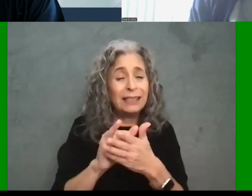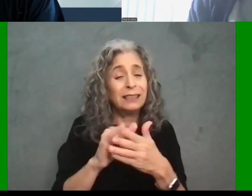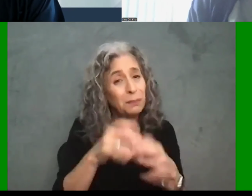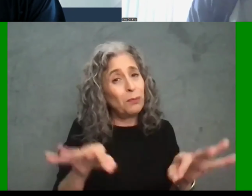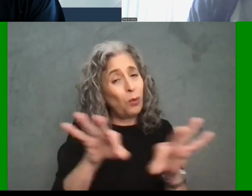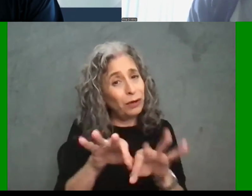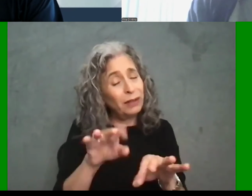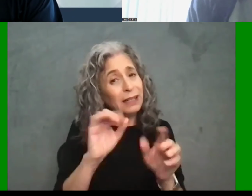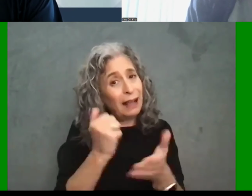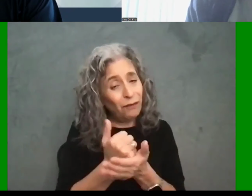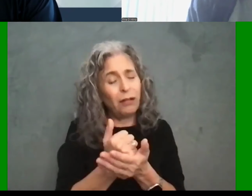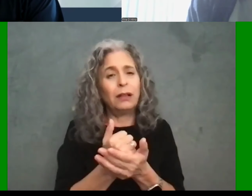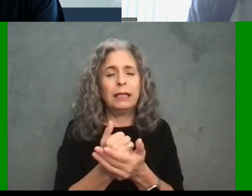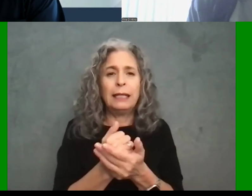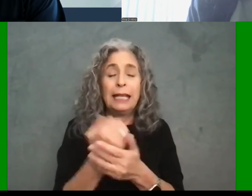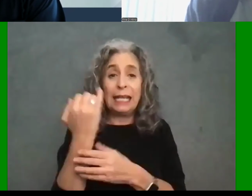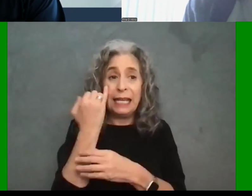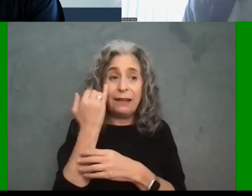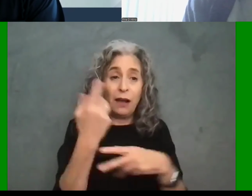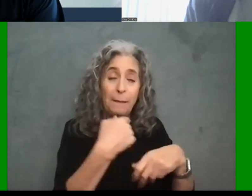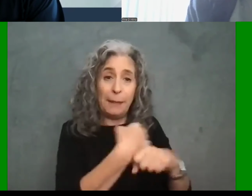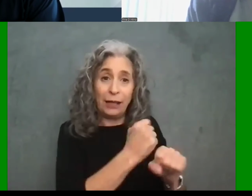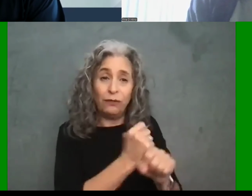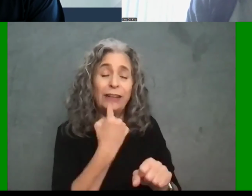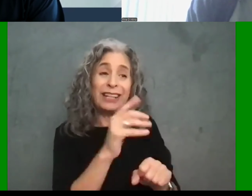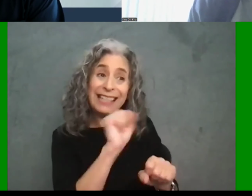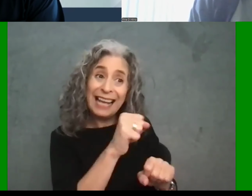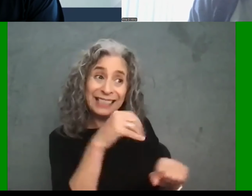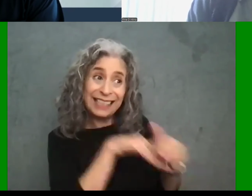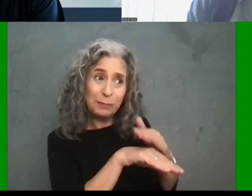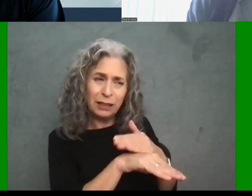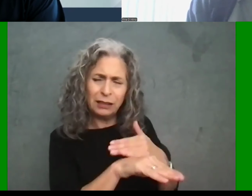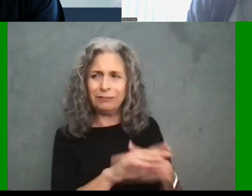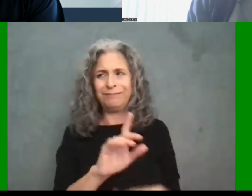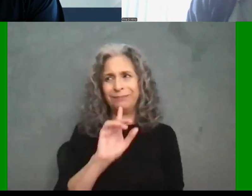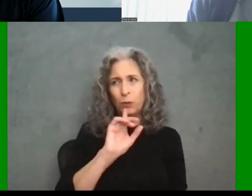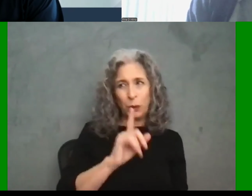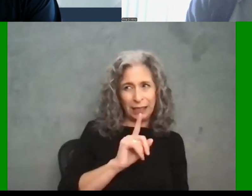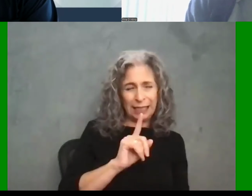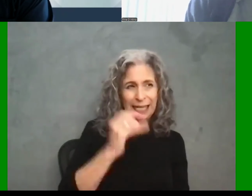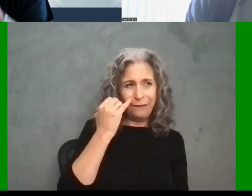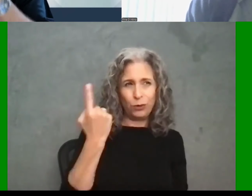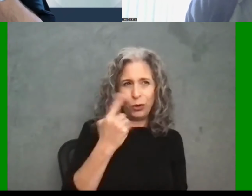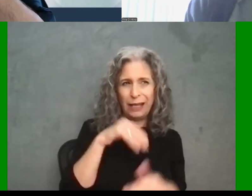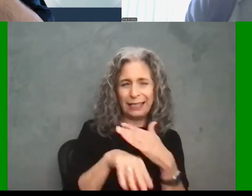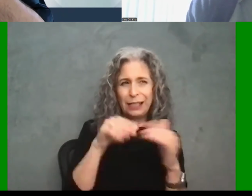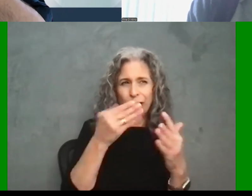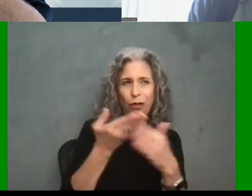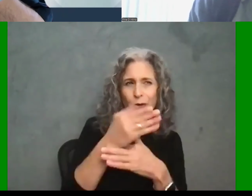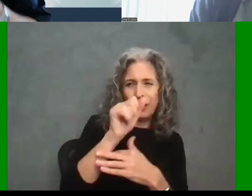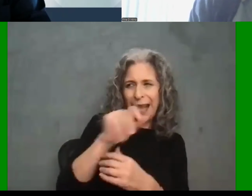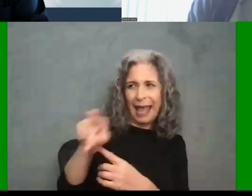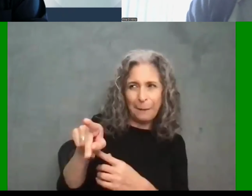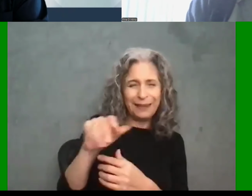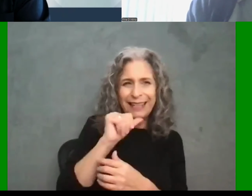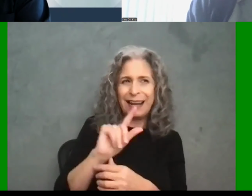recognize when, a manufacturer says it's accessible, is it really accessible if you can only access it through an app? And I think that,